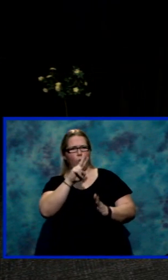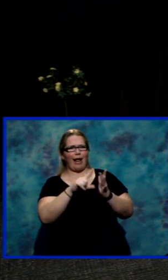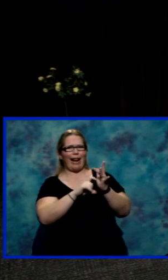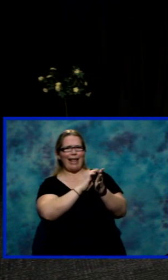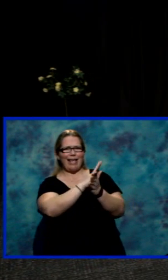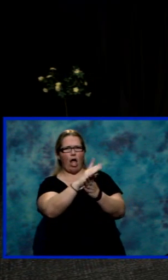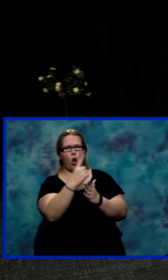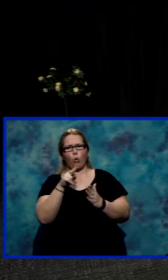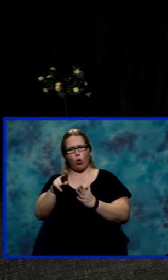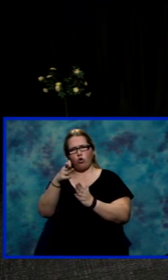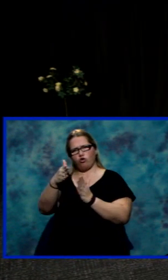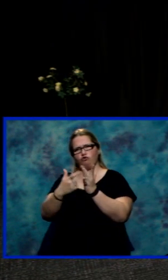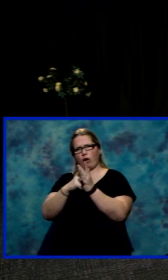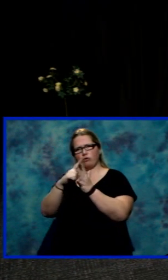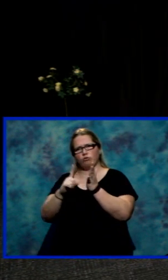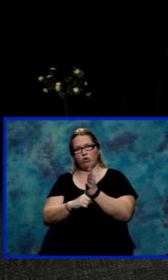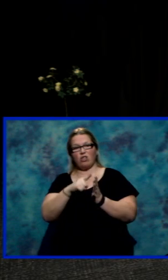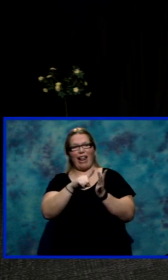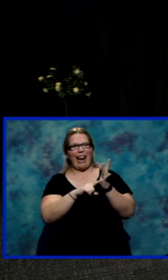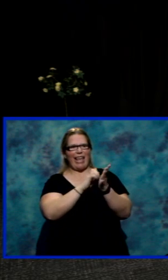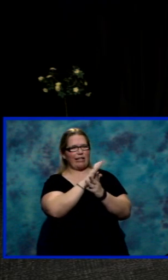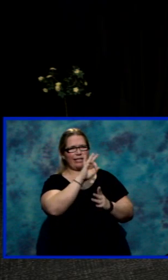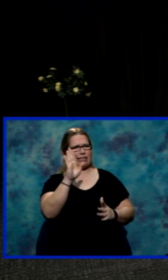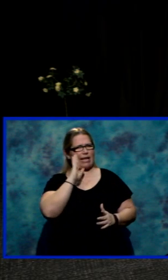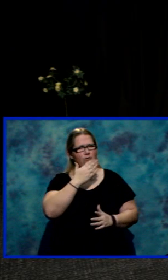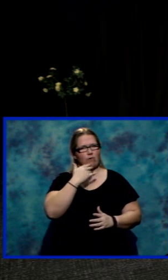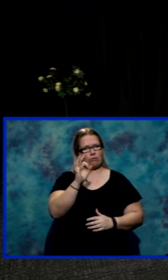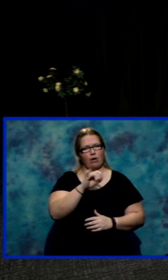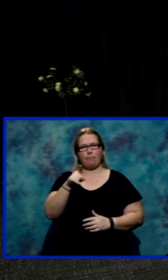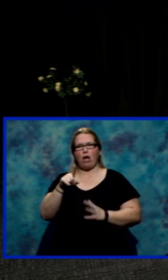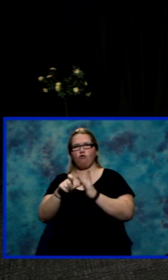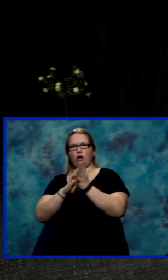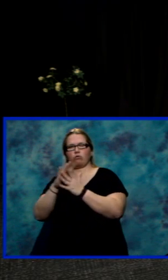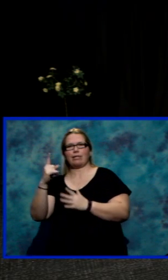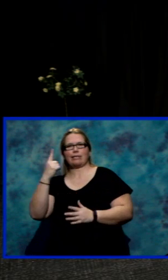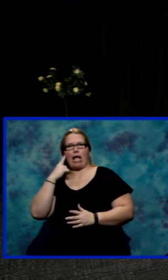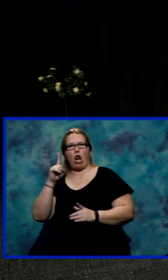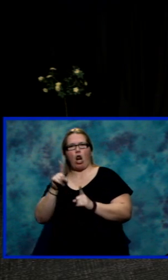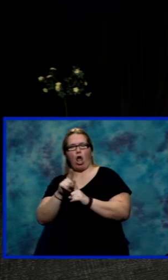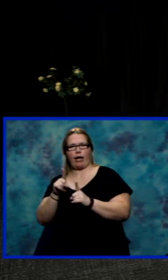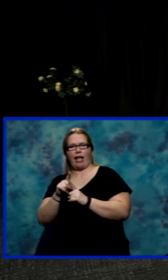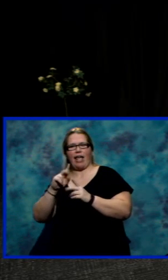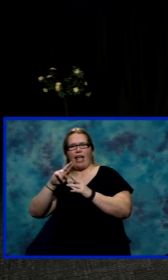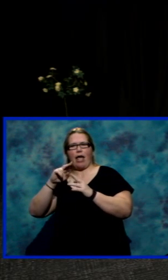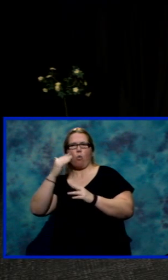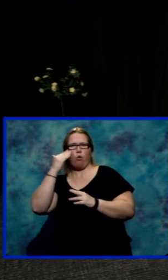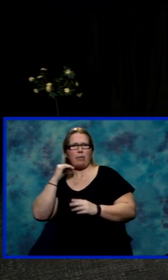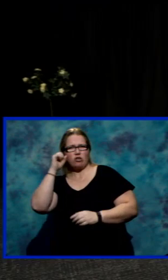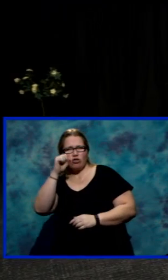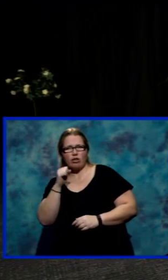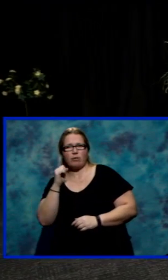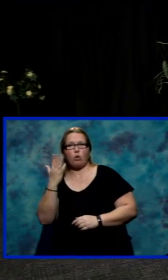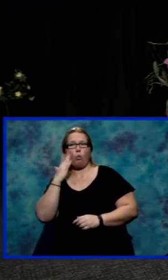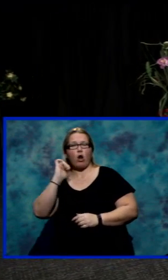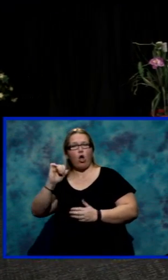look the same. So Leah sounds like disgusting. Rachel sounds like you, female producing sheep, which means that when